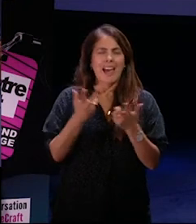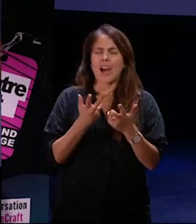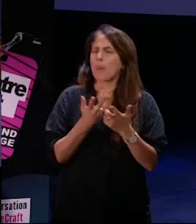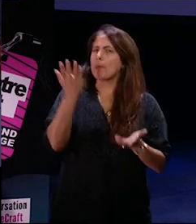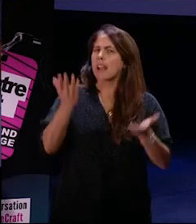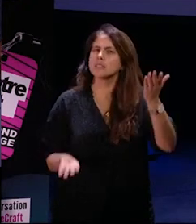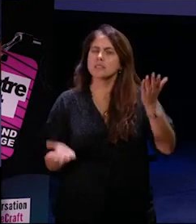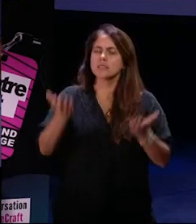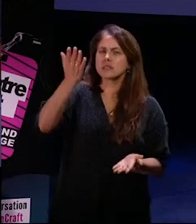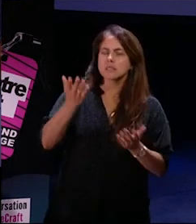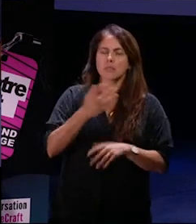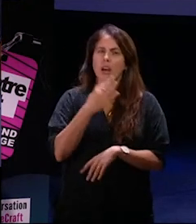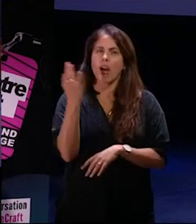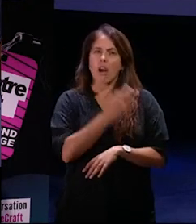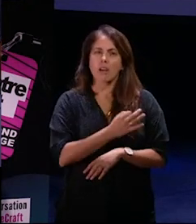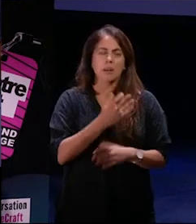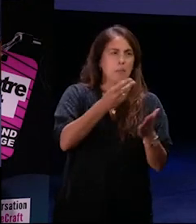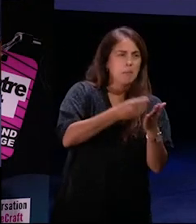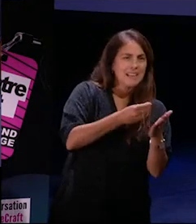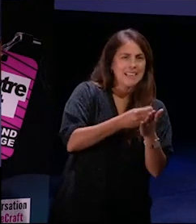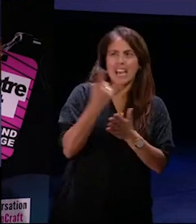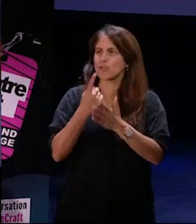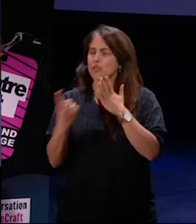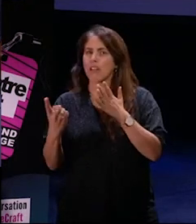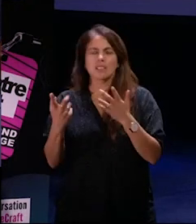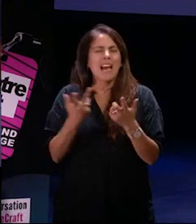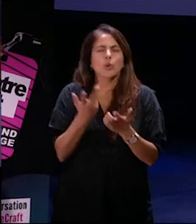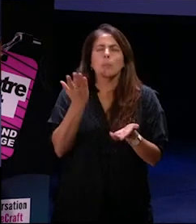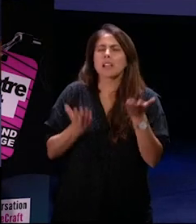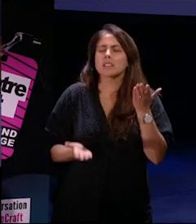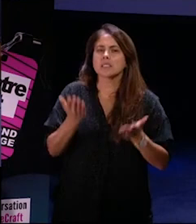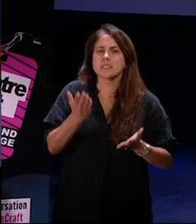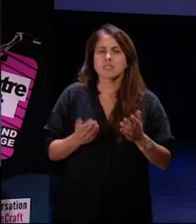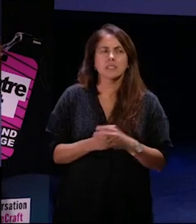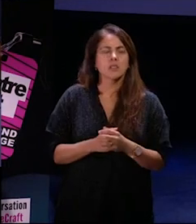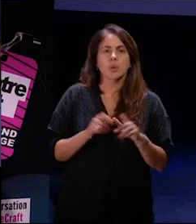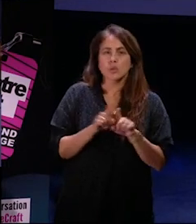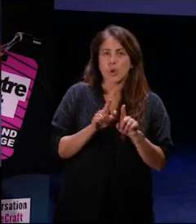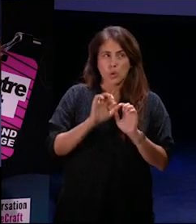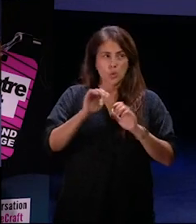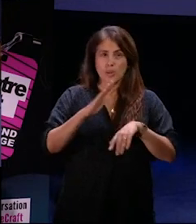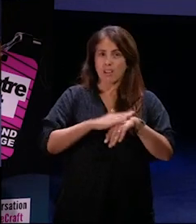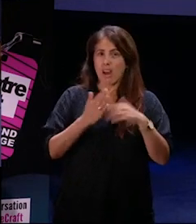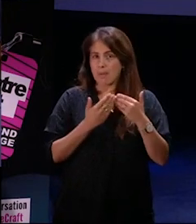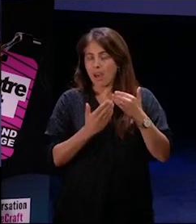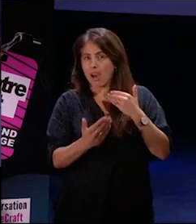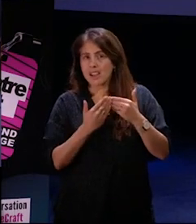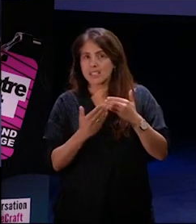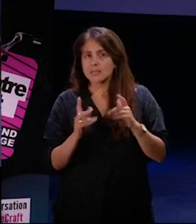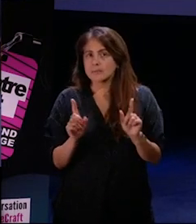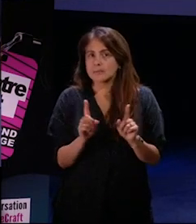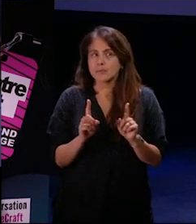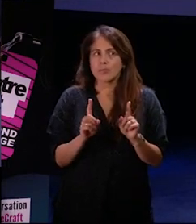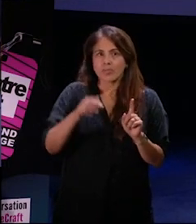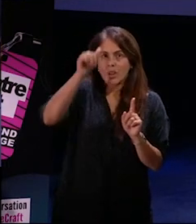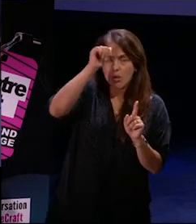there's balancing the money earning side and a freelance, and how, and the timeline and time frames of knowing